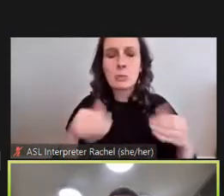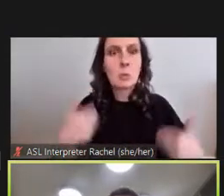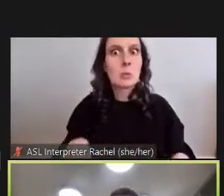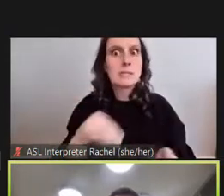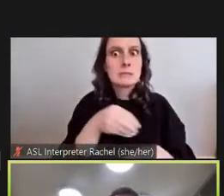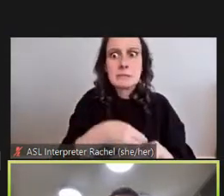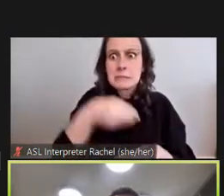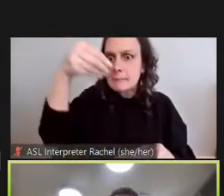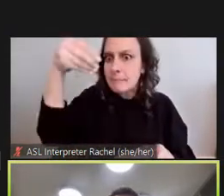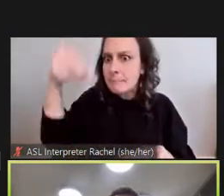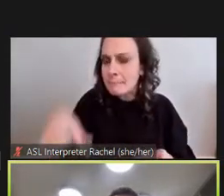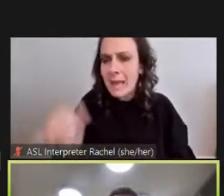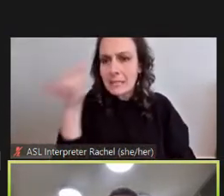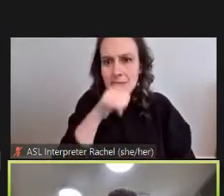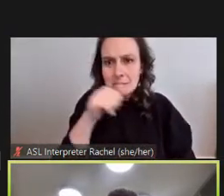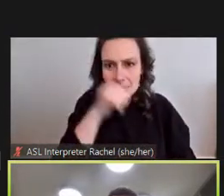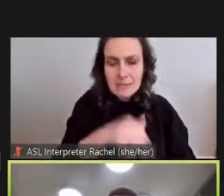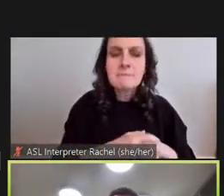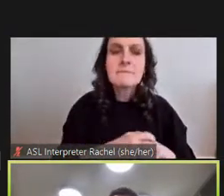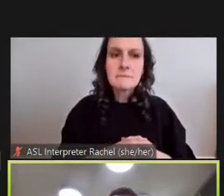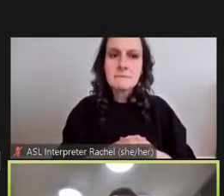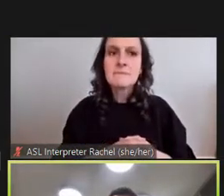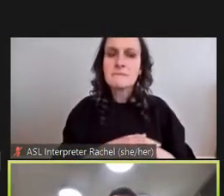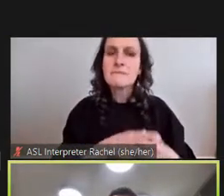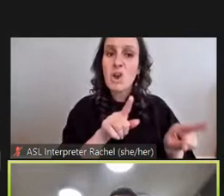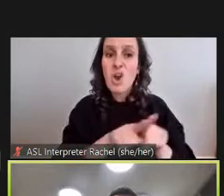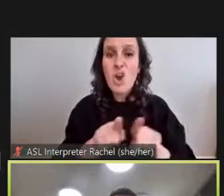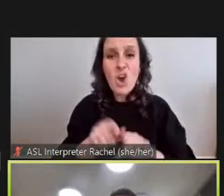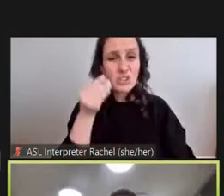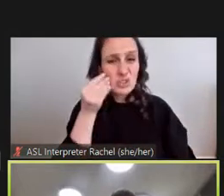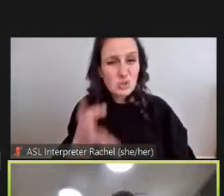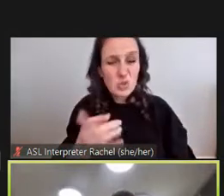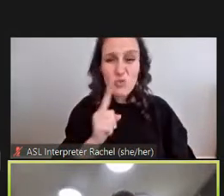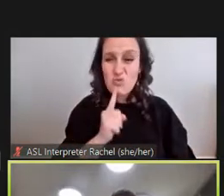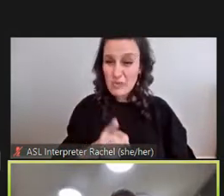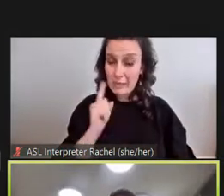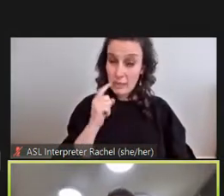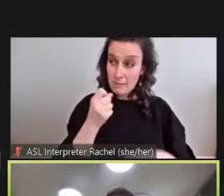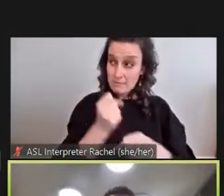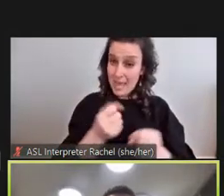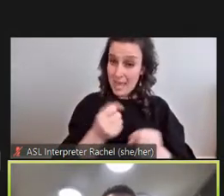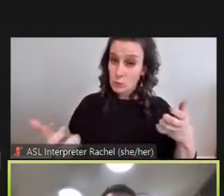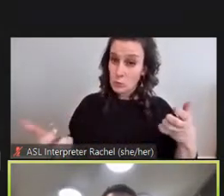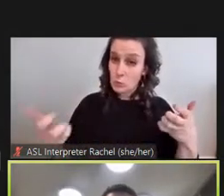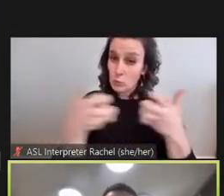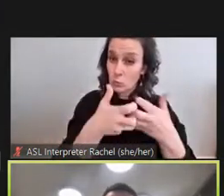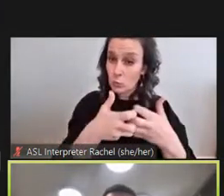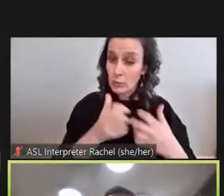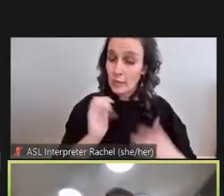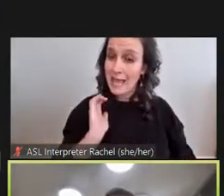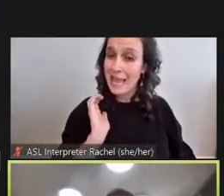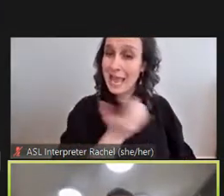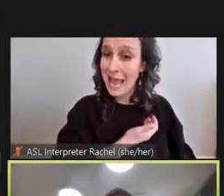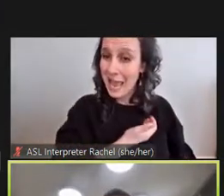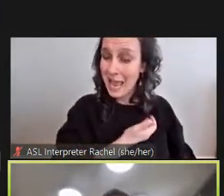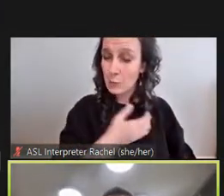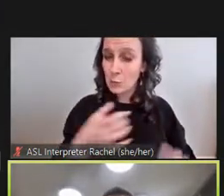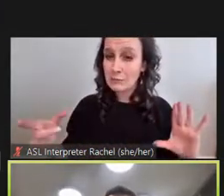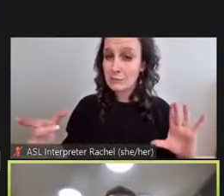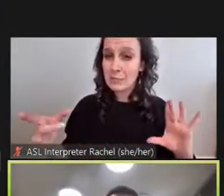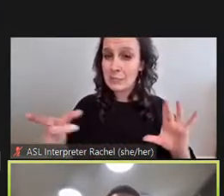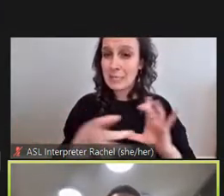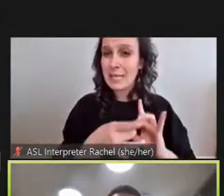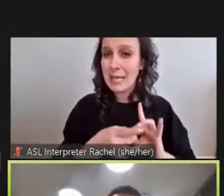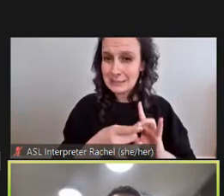expensive. And they are also not really made for our connected